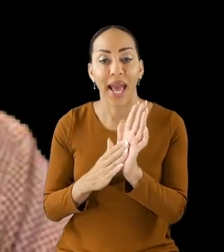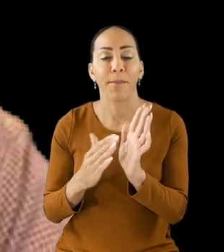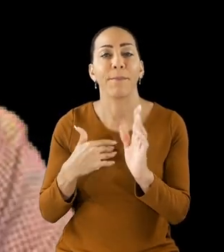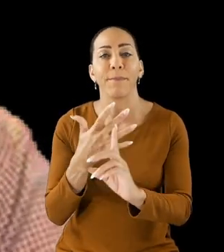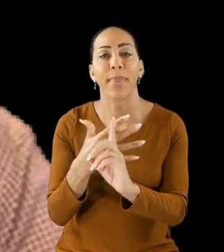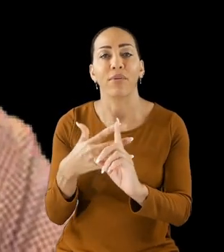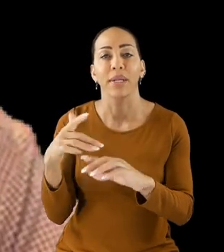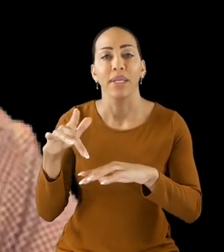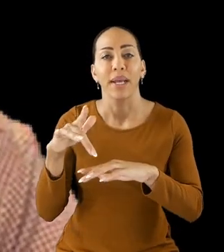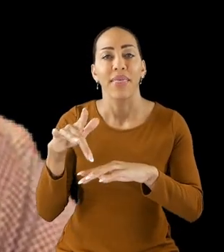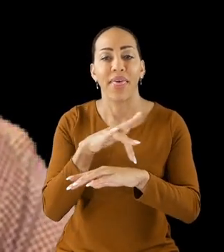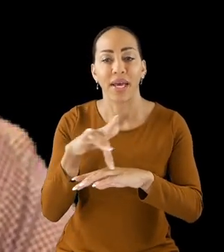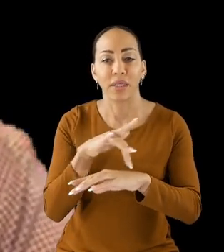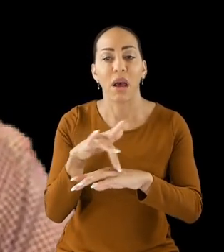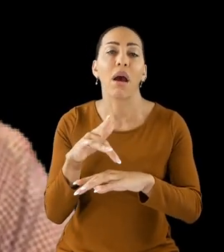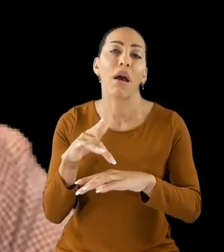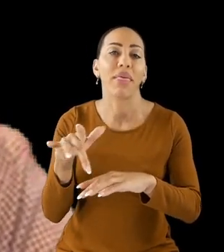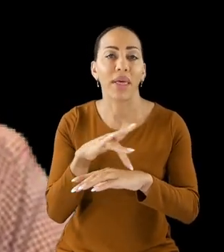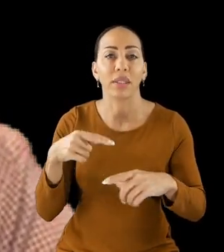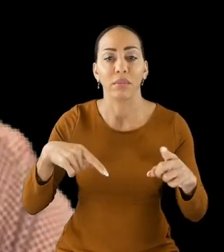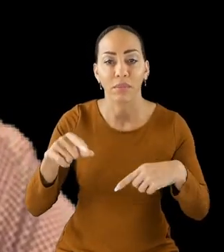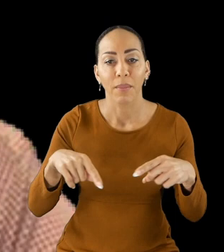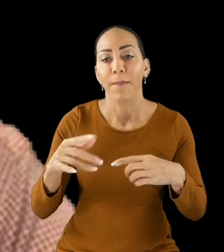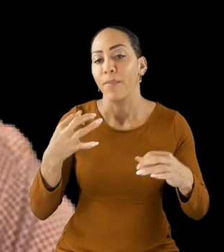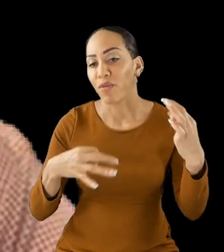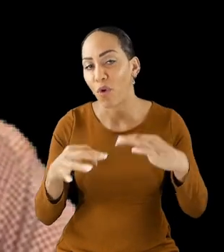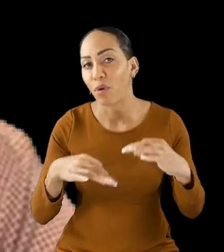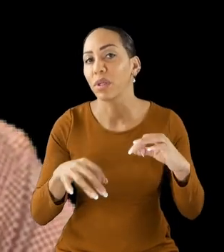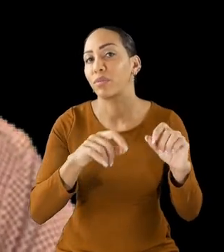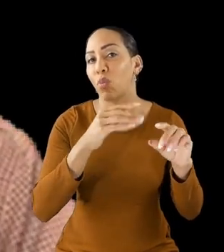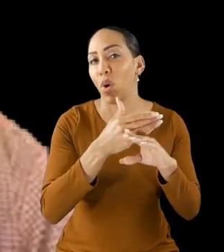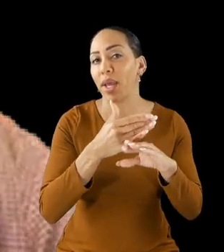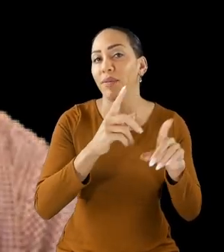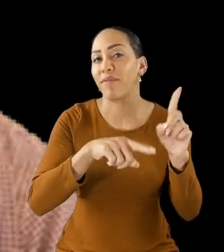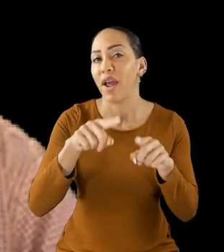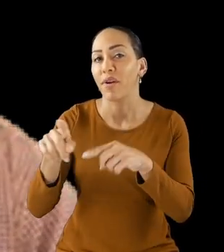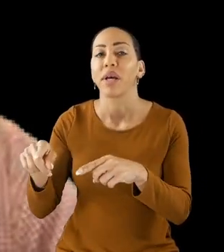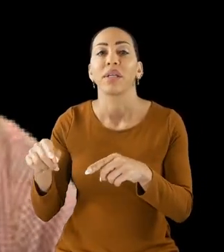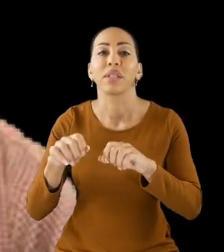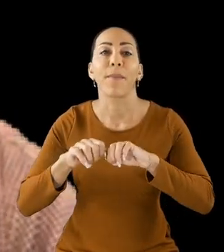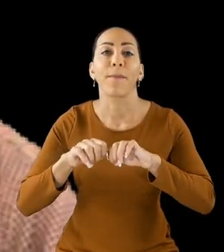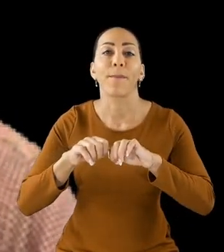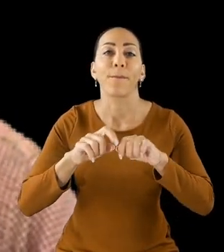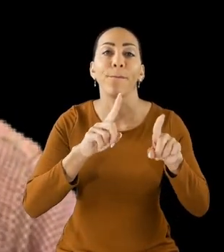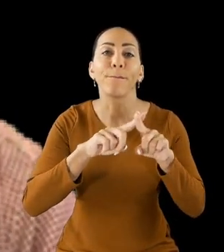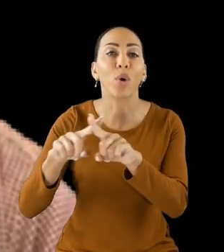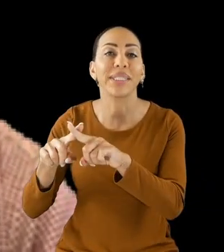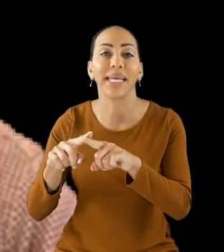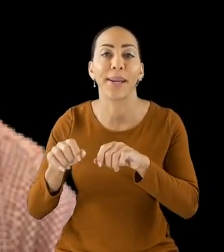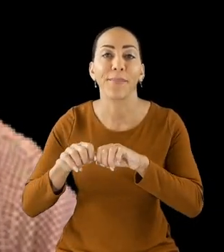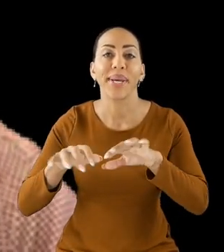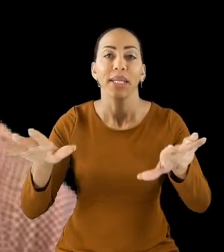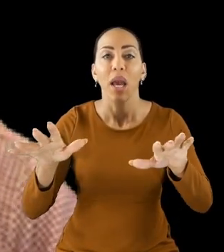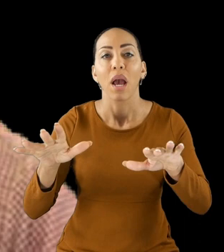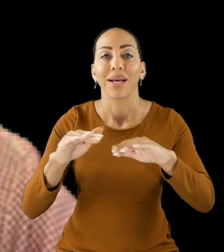I have a background in theatre as a theatre director and performer, working in various multimedia stage shows,